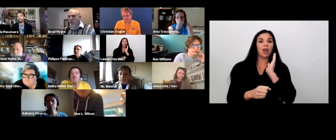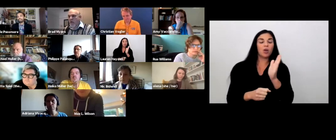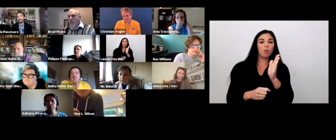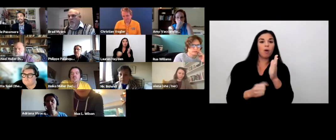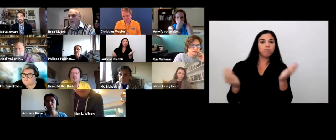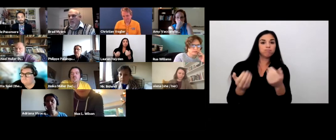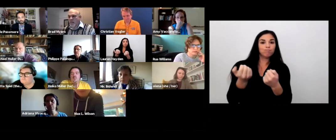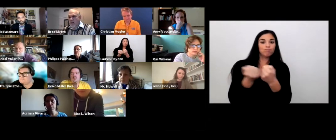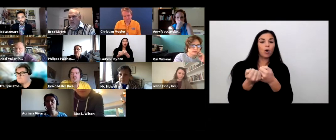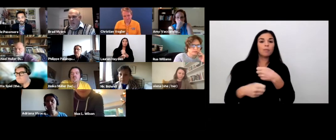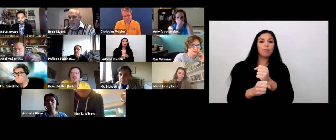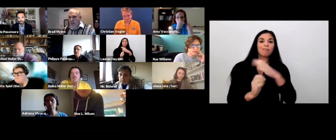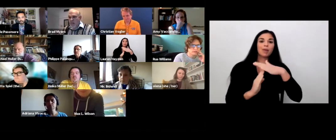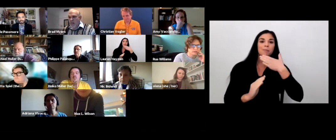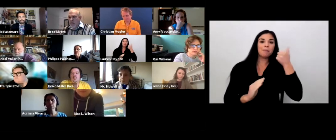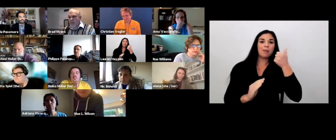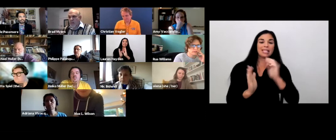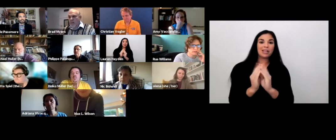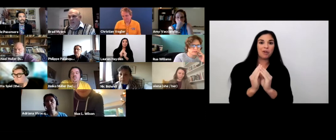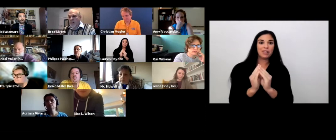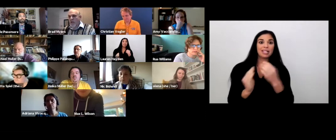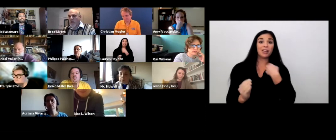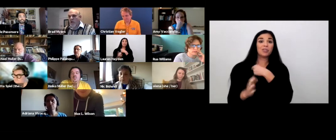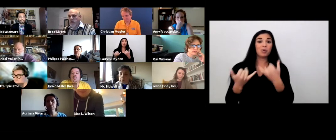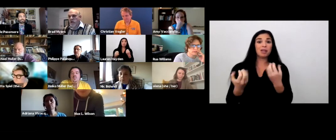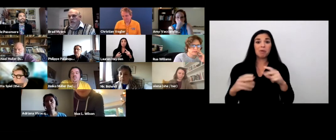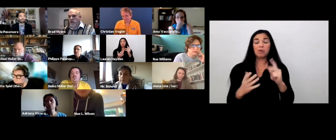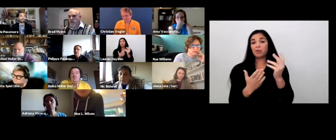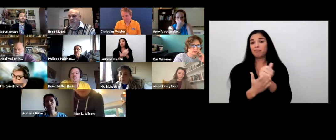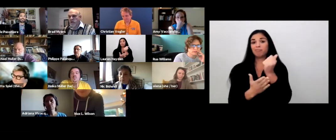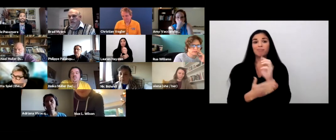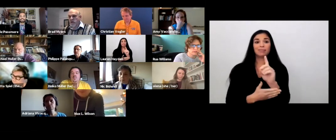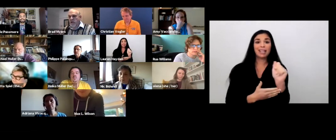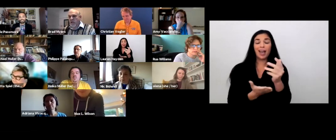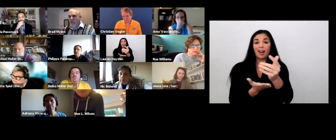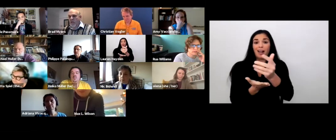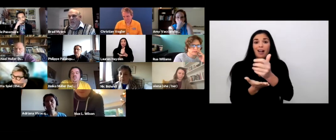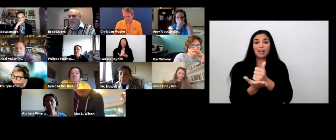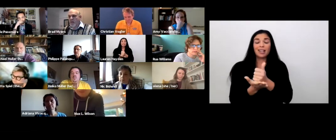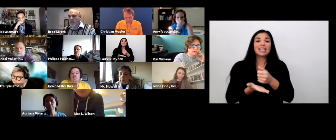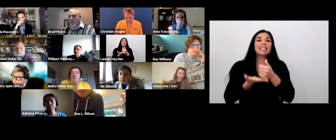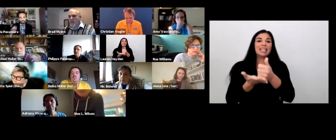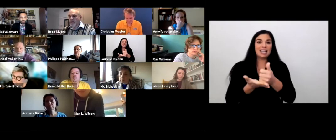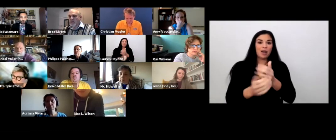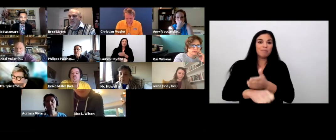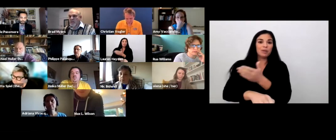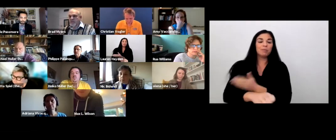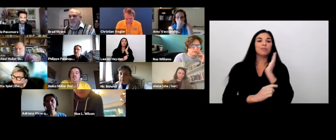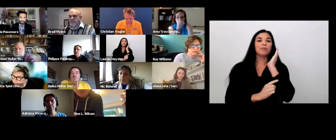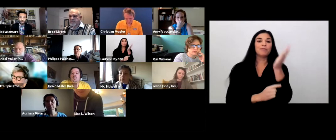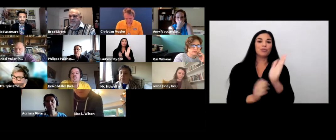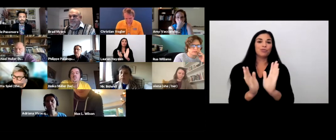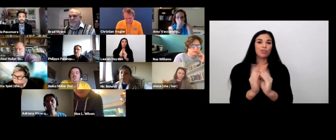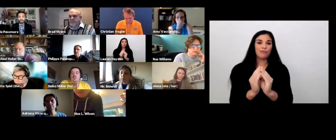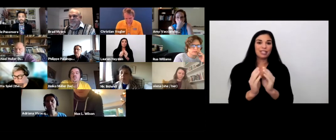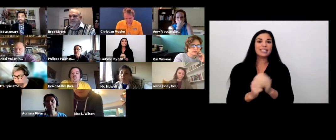opportunity here to gather a lot of data and help shape future conferences in this sort of way. So